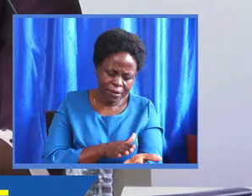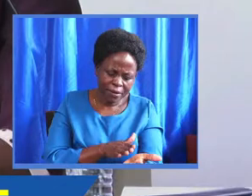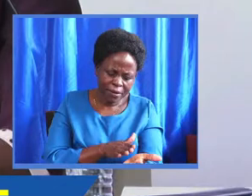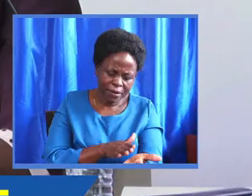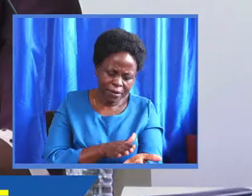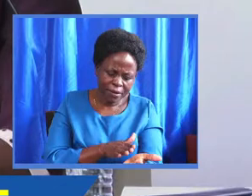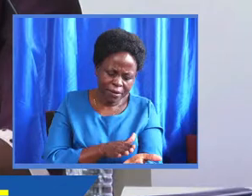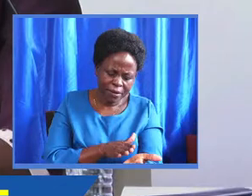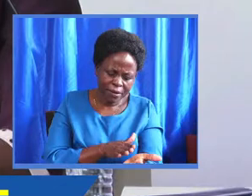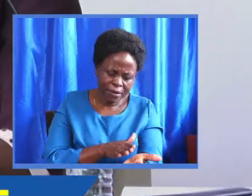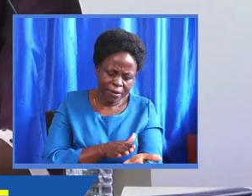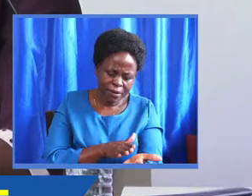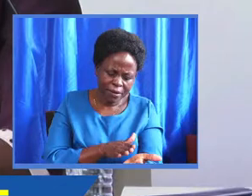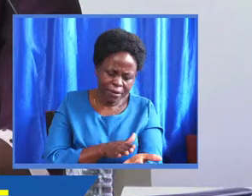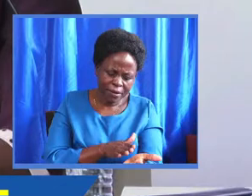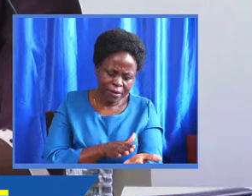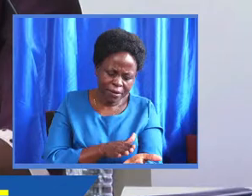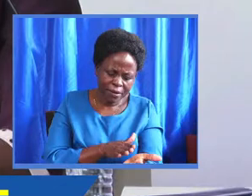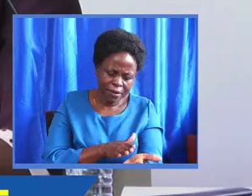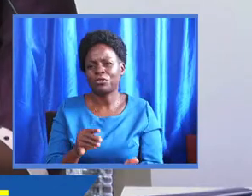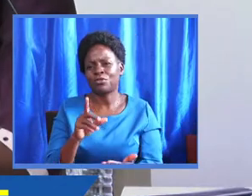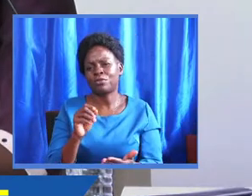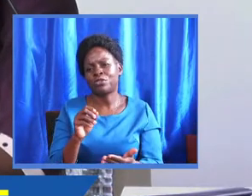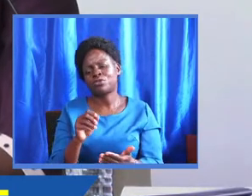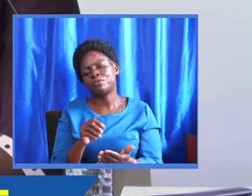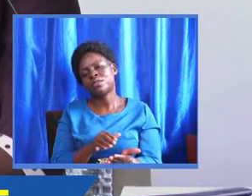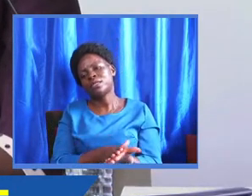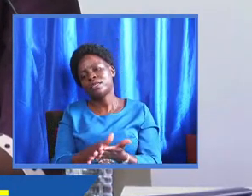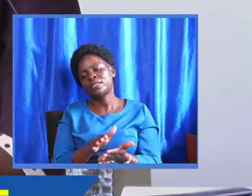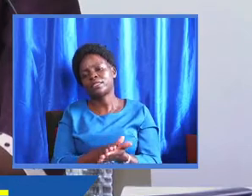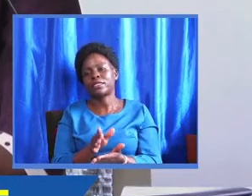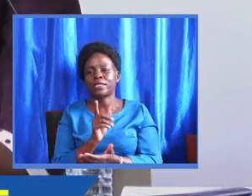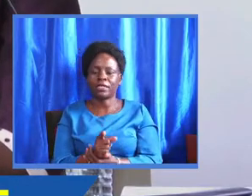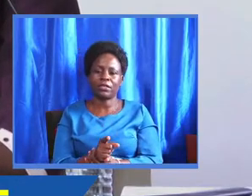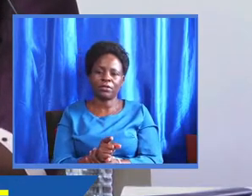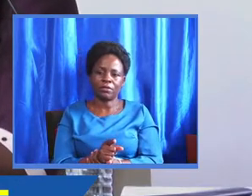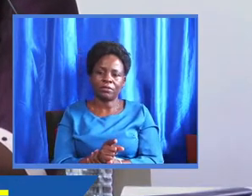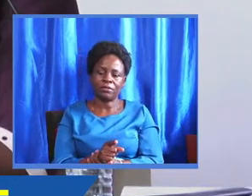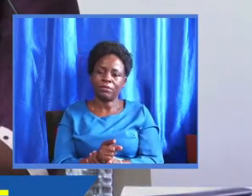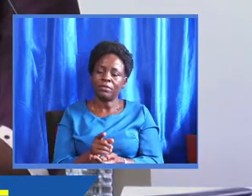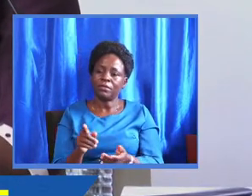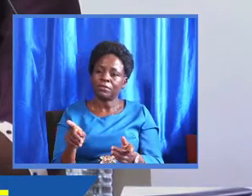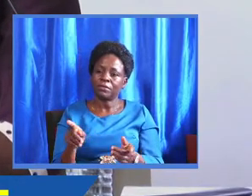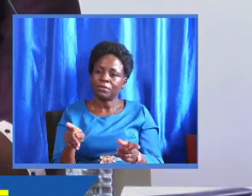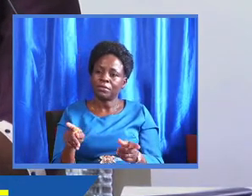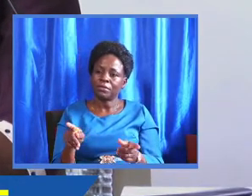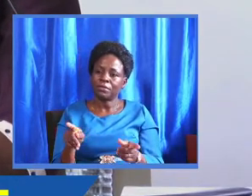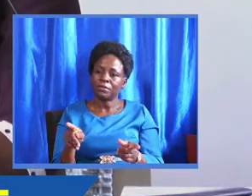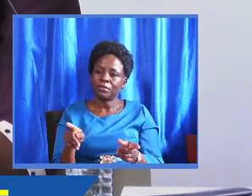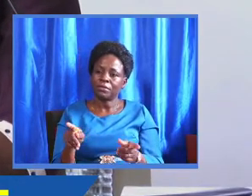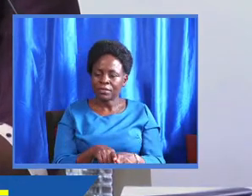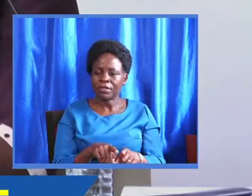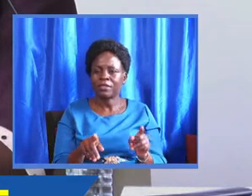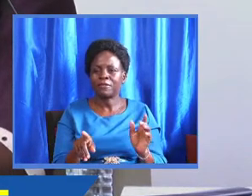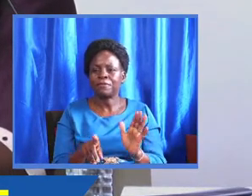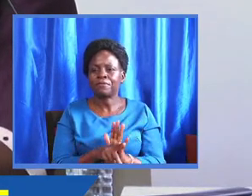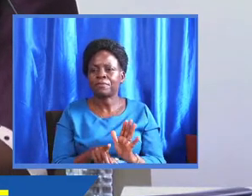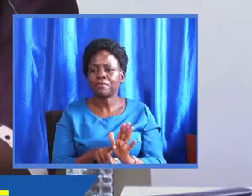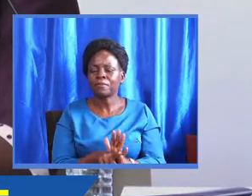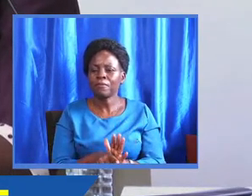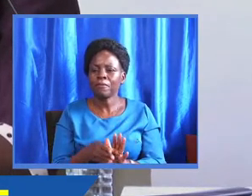75% ku buli kikumi ng'ensaasaanyayo. Era omuteeka lino